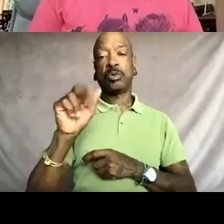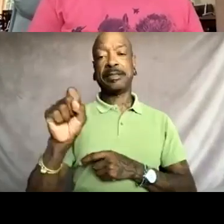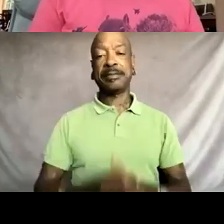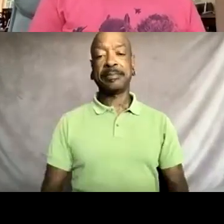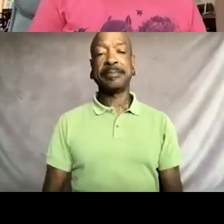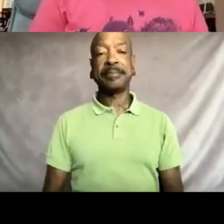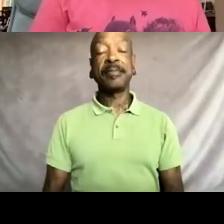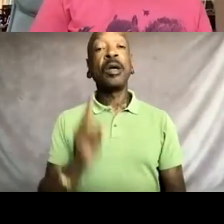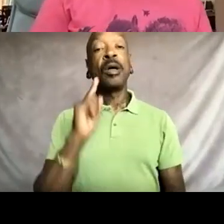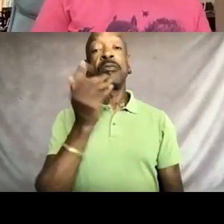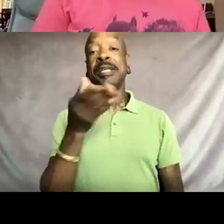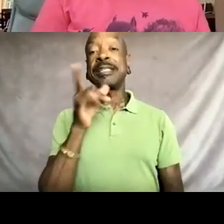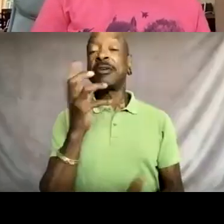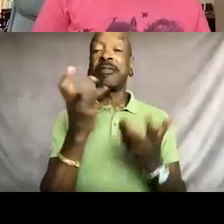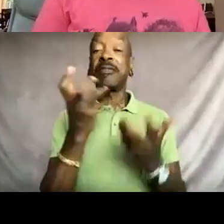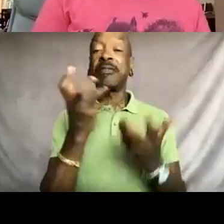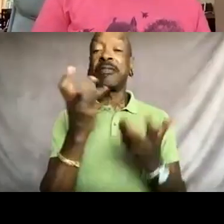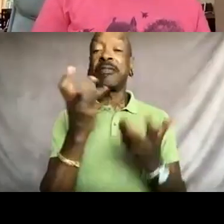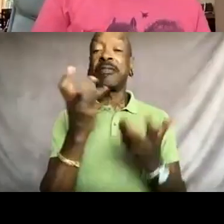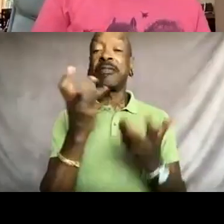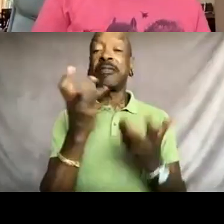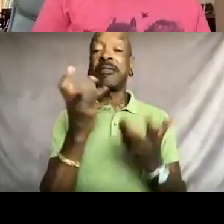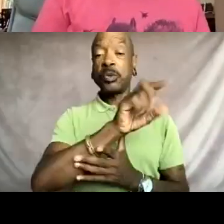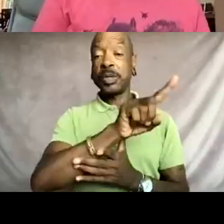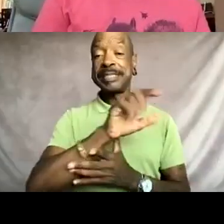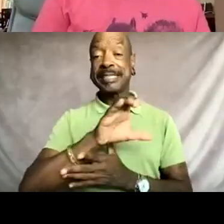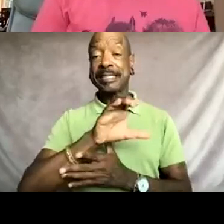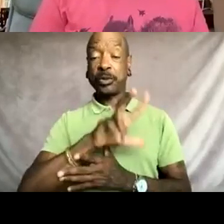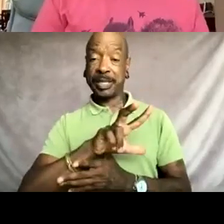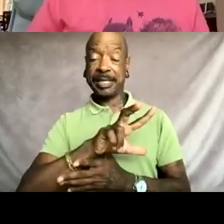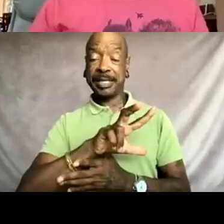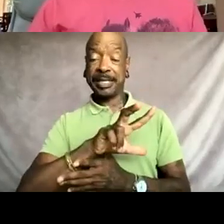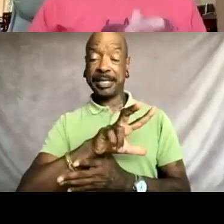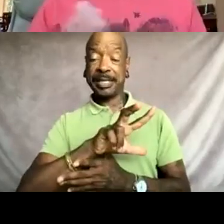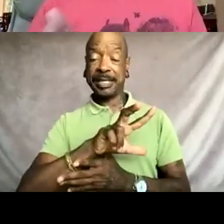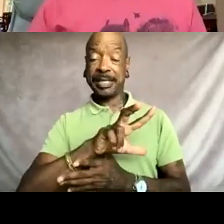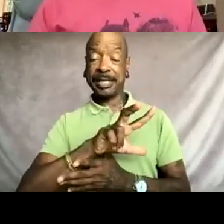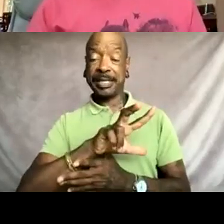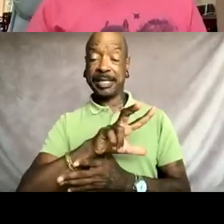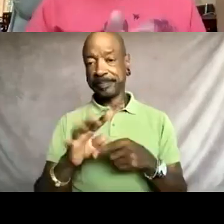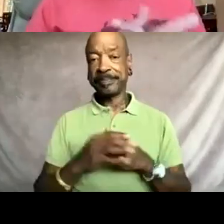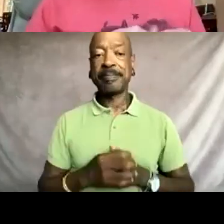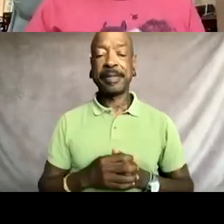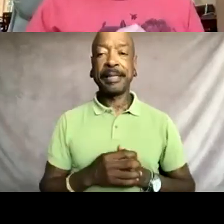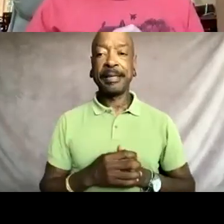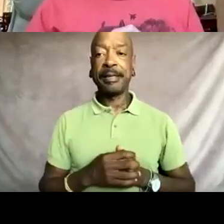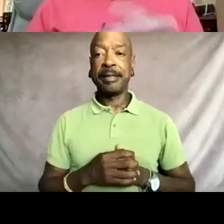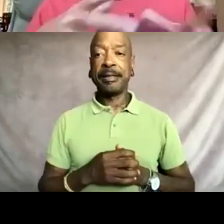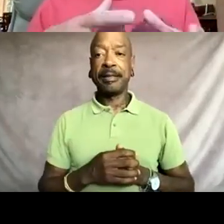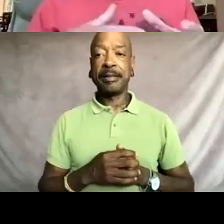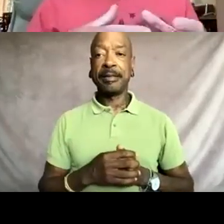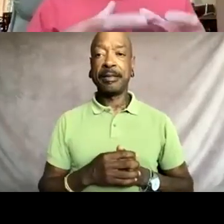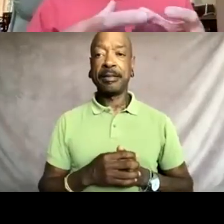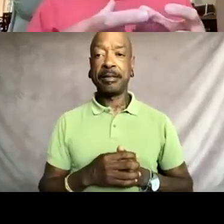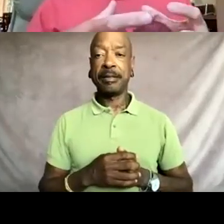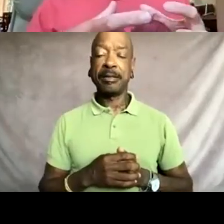But for things that don't really fit into 501c3, there's also 501c4, which is called a social welfare organization. It